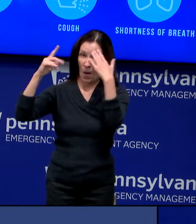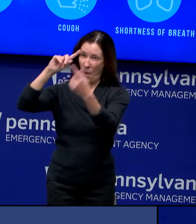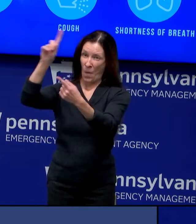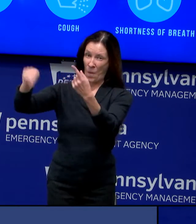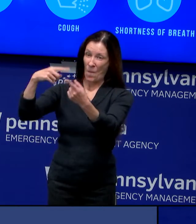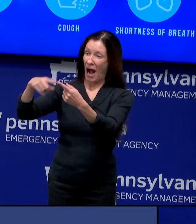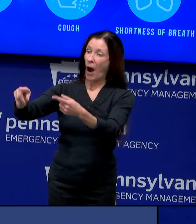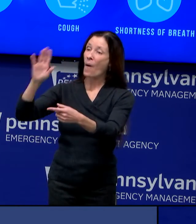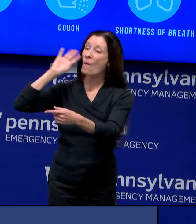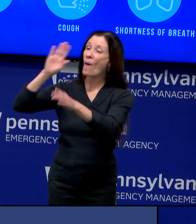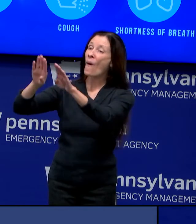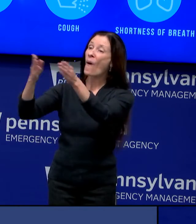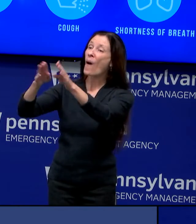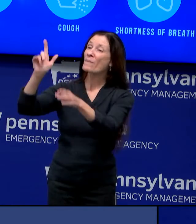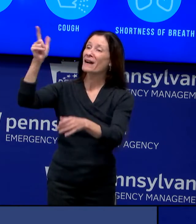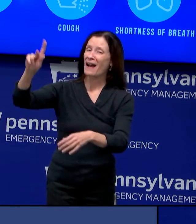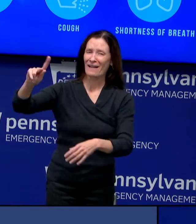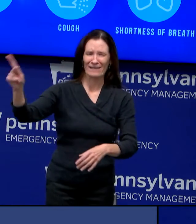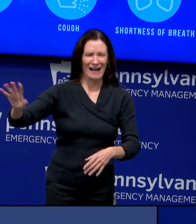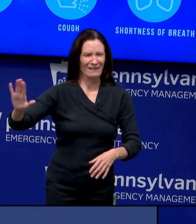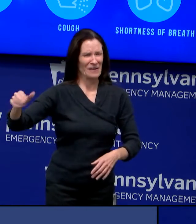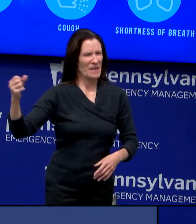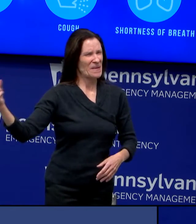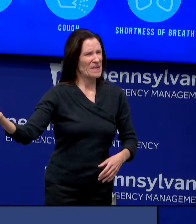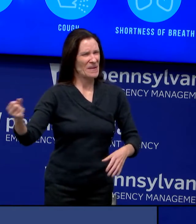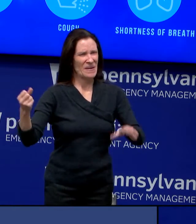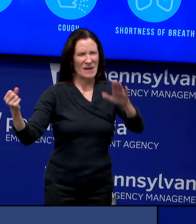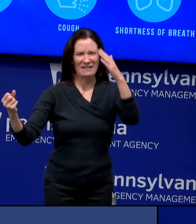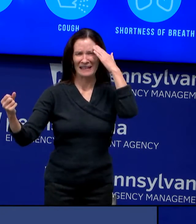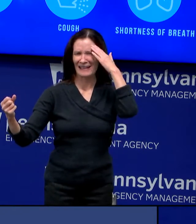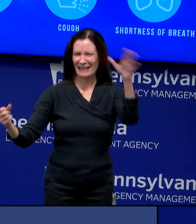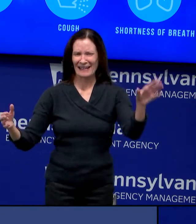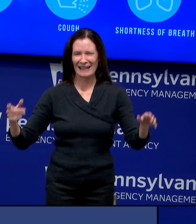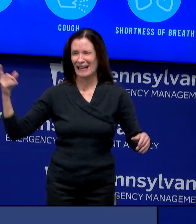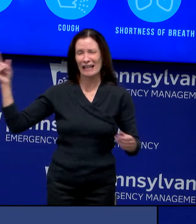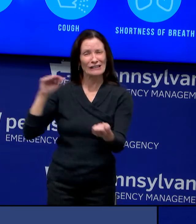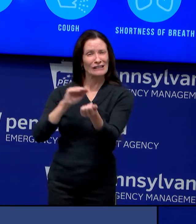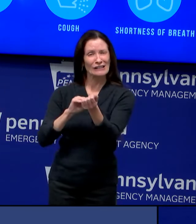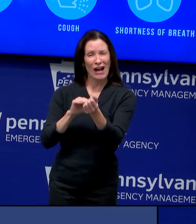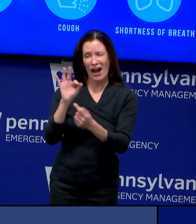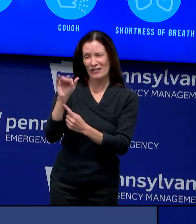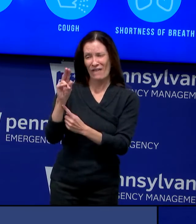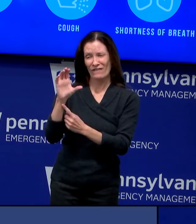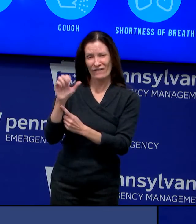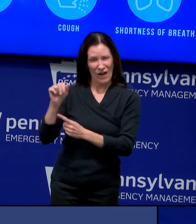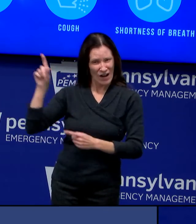said yesterday, and as Dr. Fauci says, the virus determines the timeline. We don't determine the timeline.